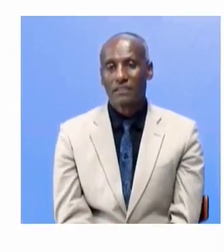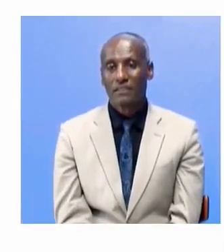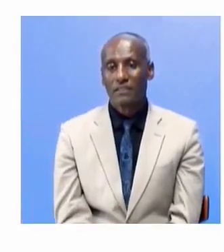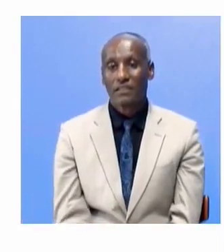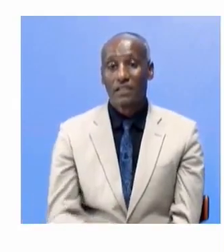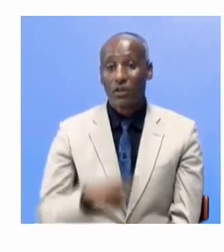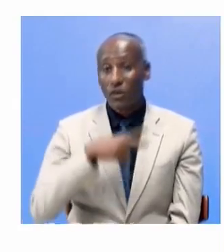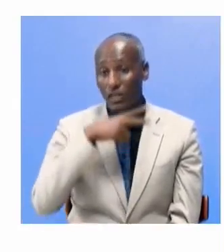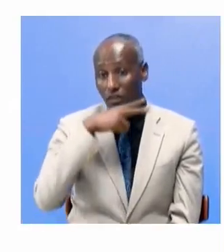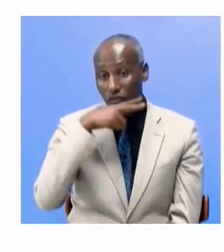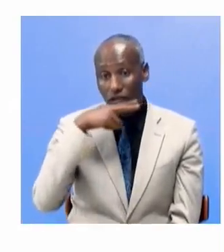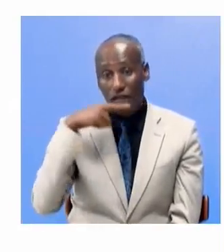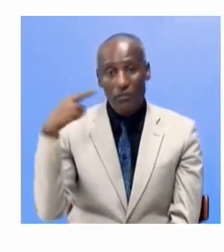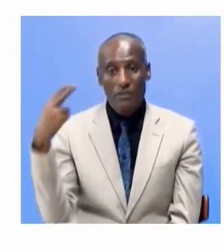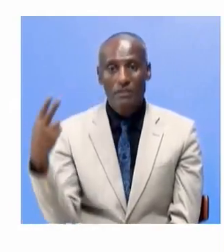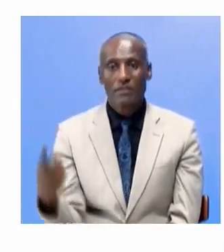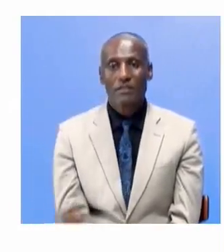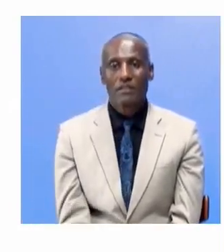verbs.